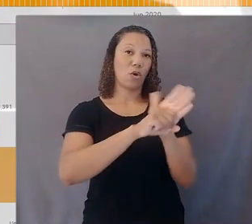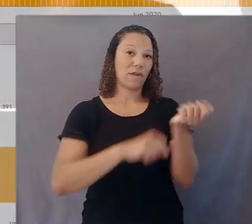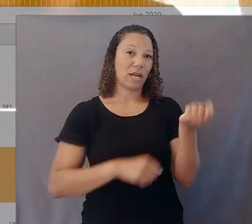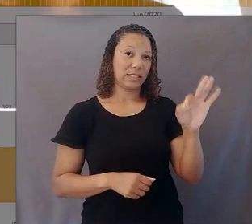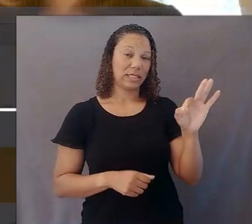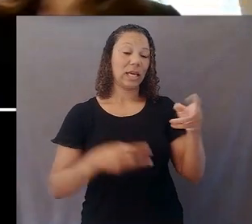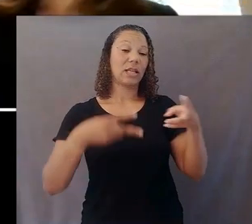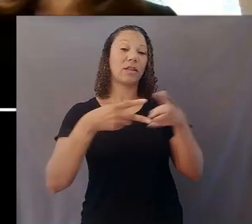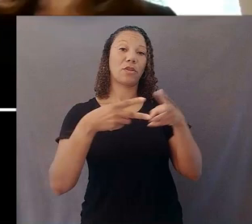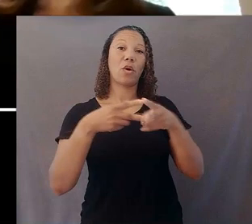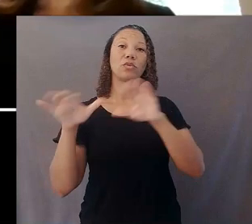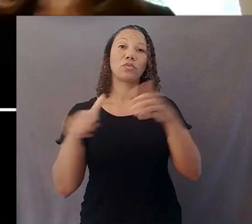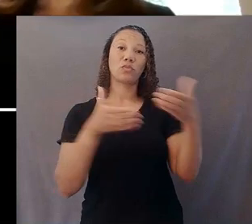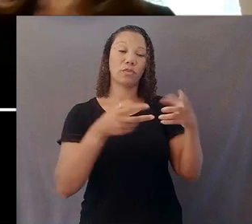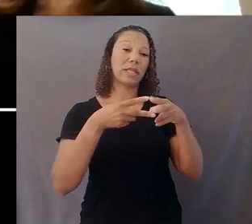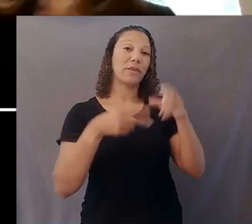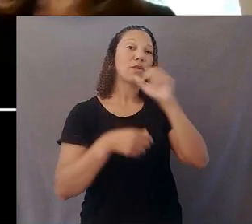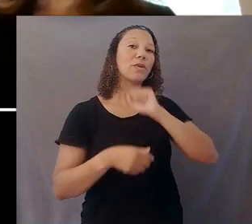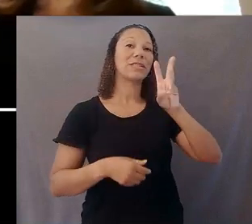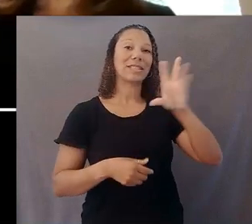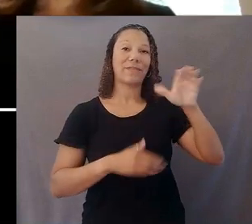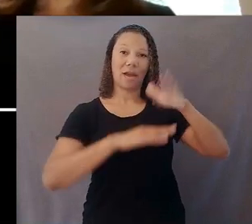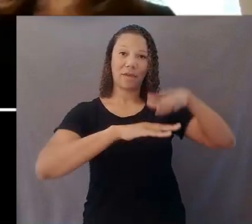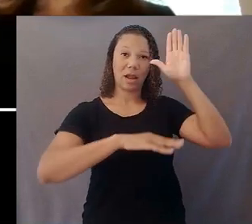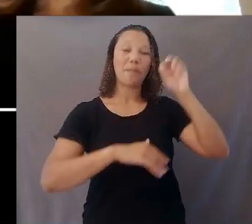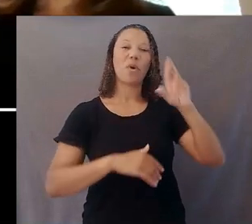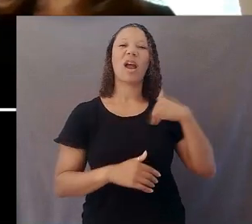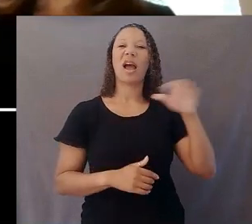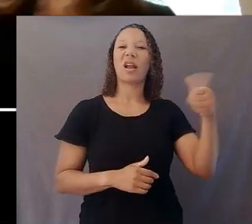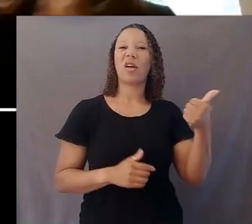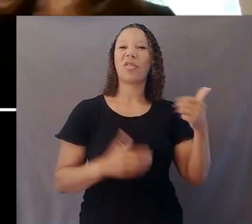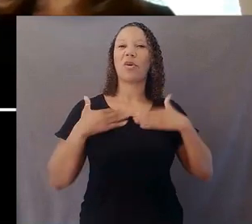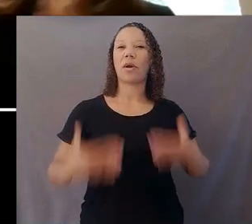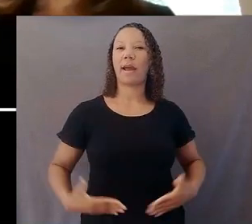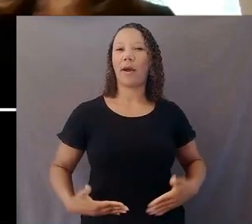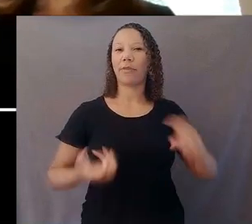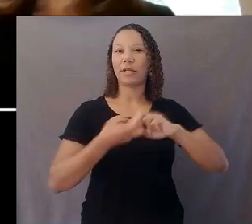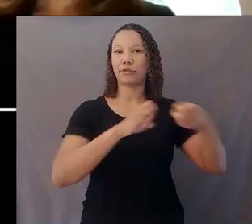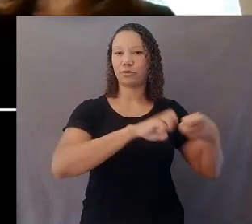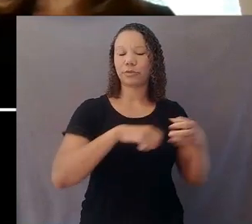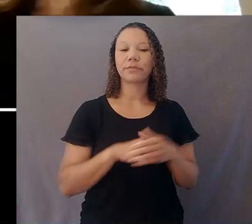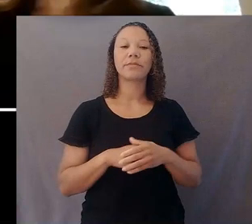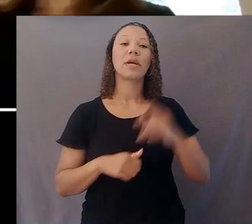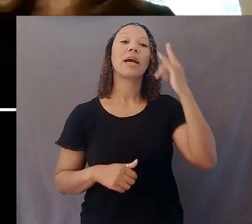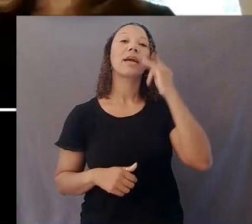underlying health conditions. Across California, as of July 9th, there are now